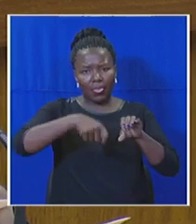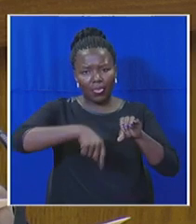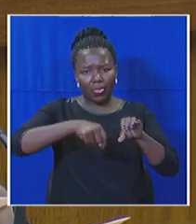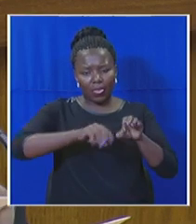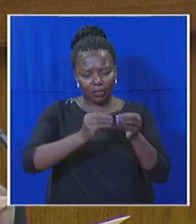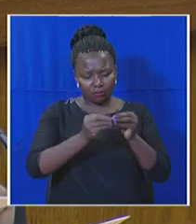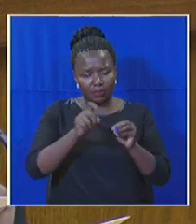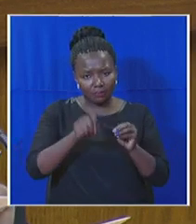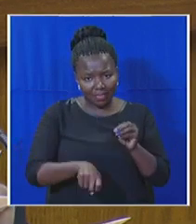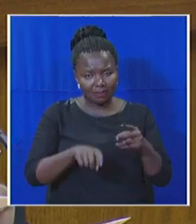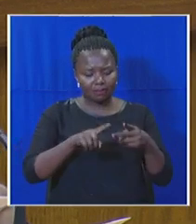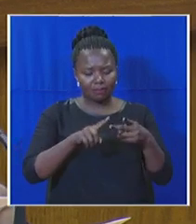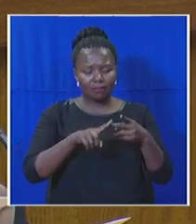of